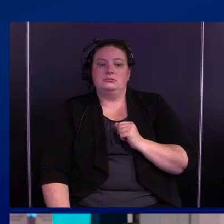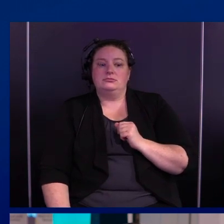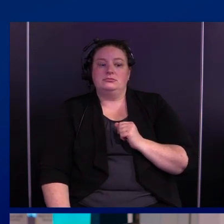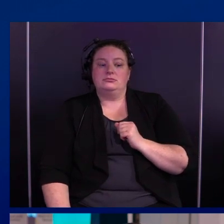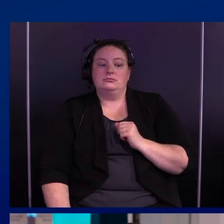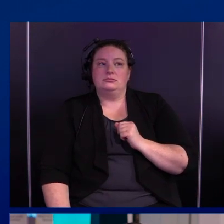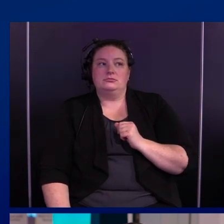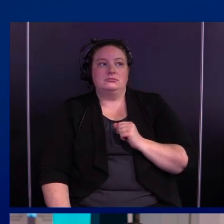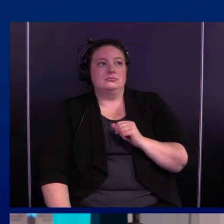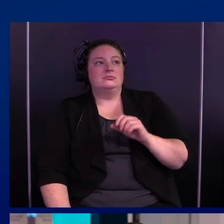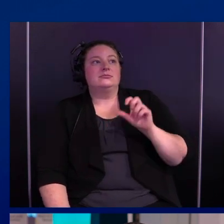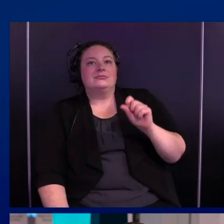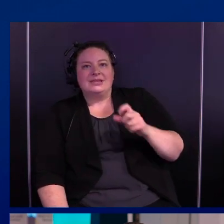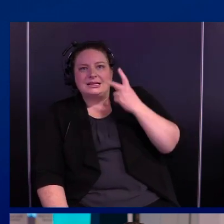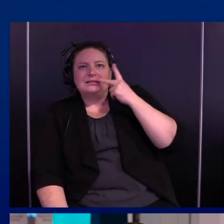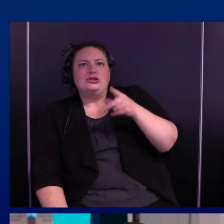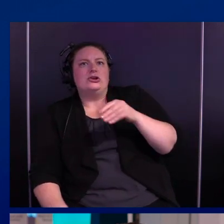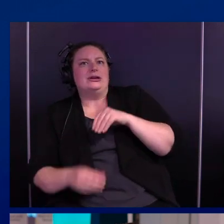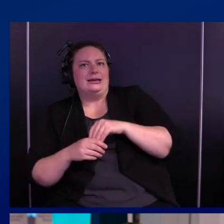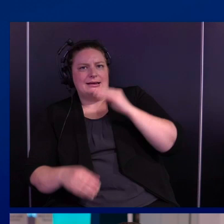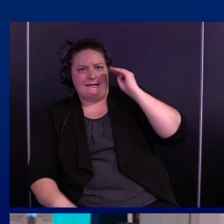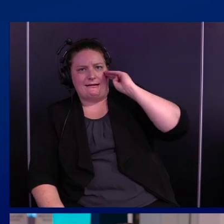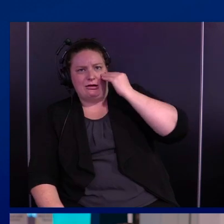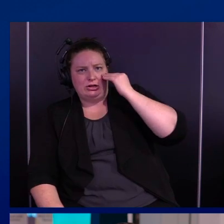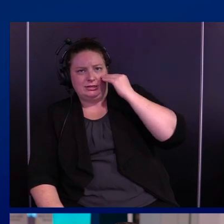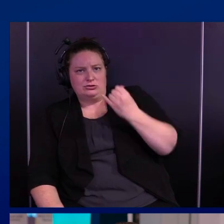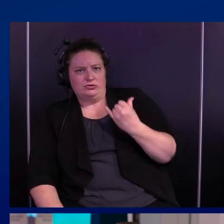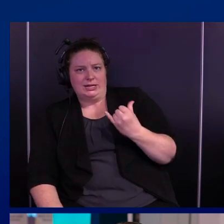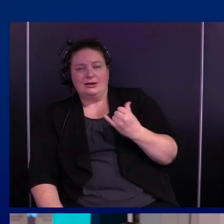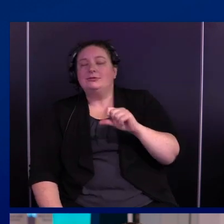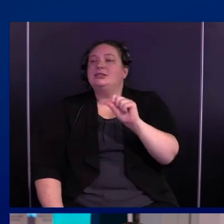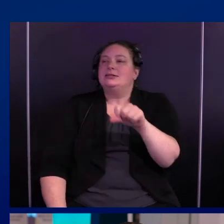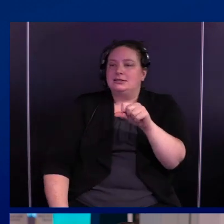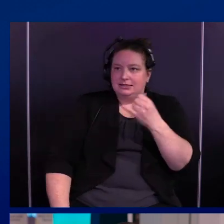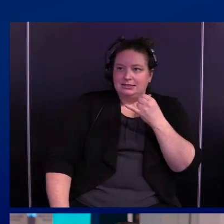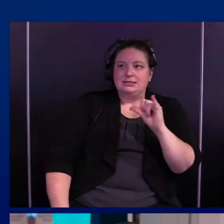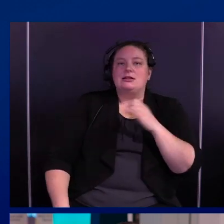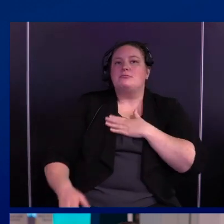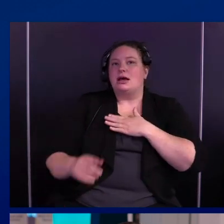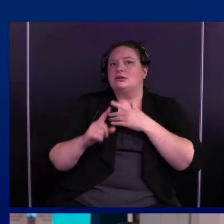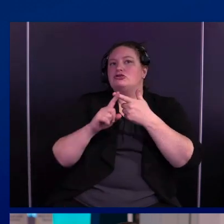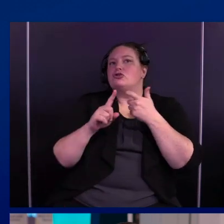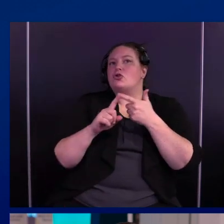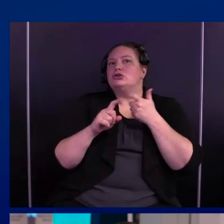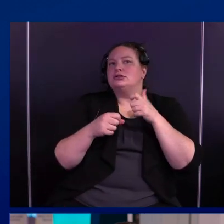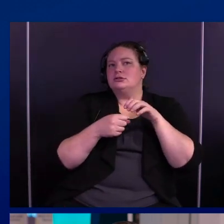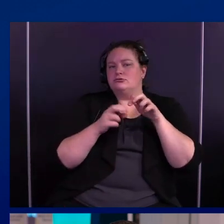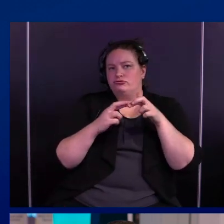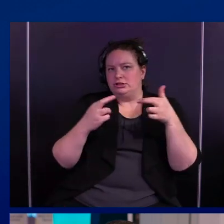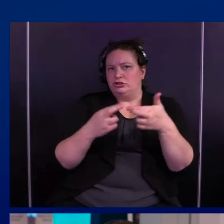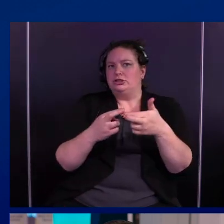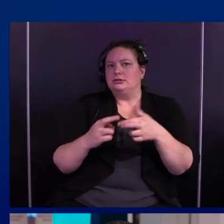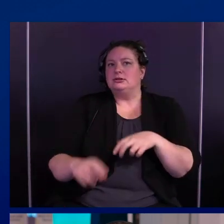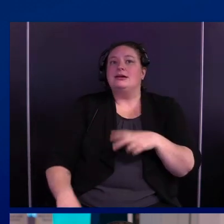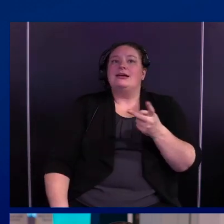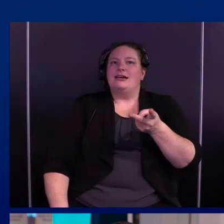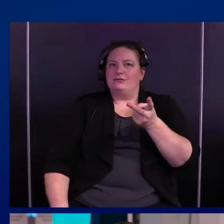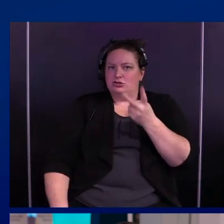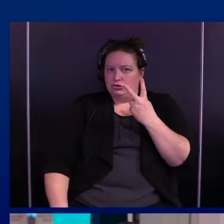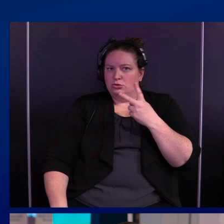And I see you're in the Ireland region right now. Exactly. So I'm still in my source region. This is my production. Yep. I have two instances